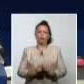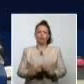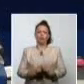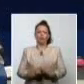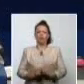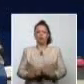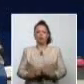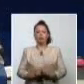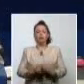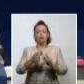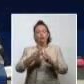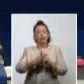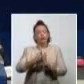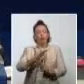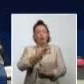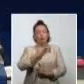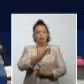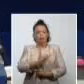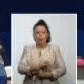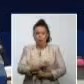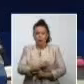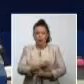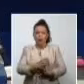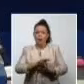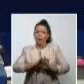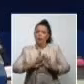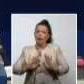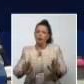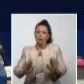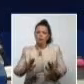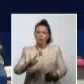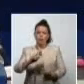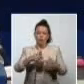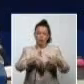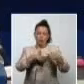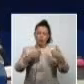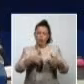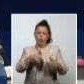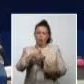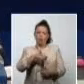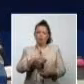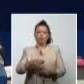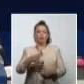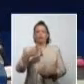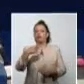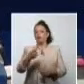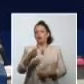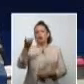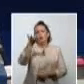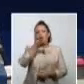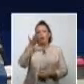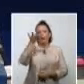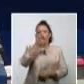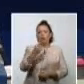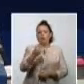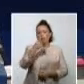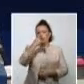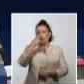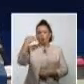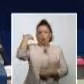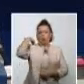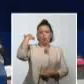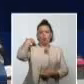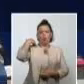In our country, the situation remains similar in terms of the presence of foreigners,